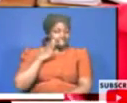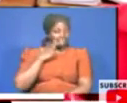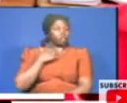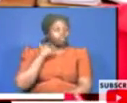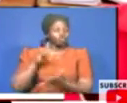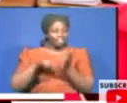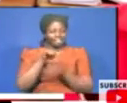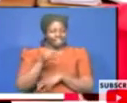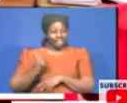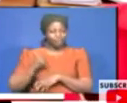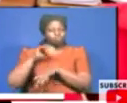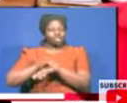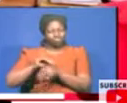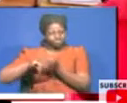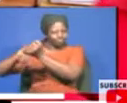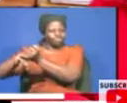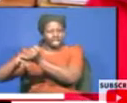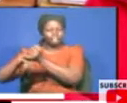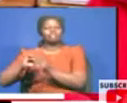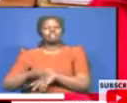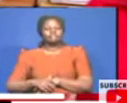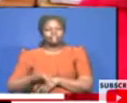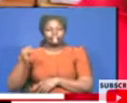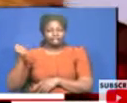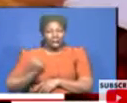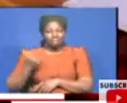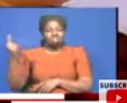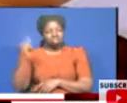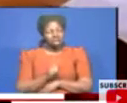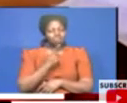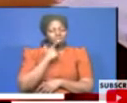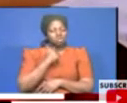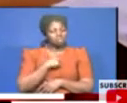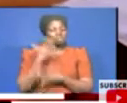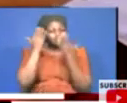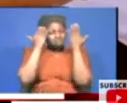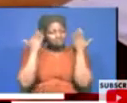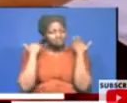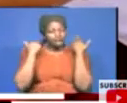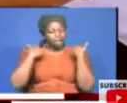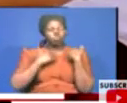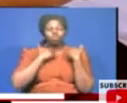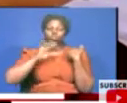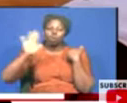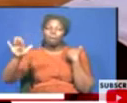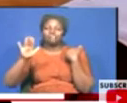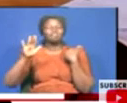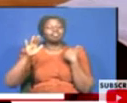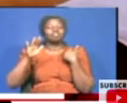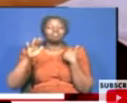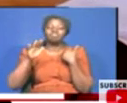She came back to me mm-hmm. and told me, sister, I don't want to go where my mother won't. Yeah.